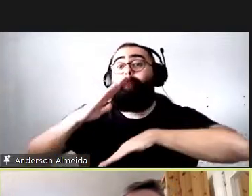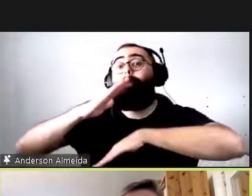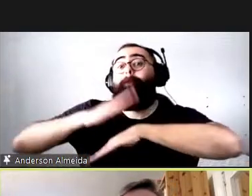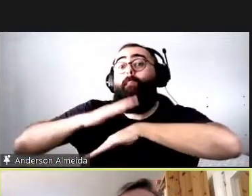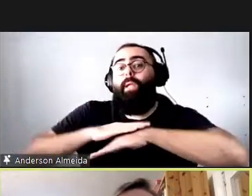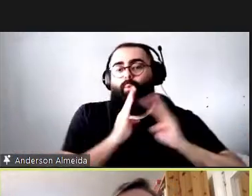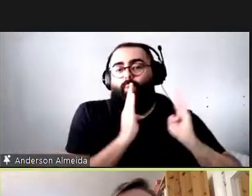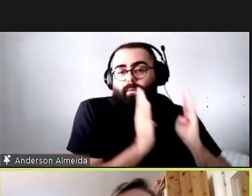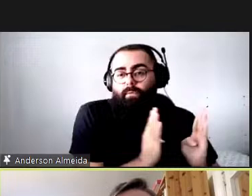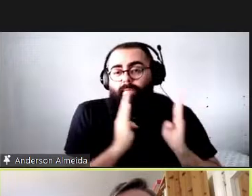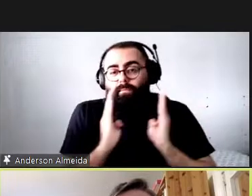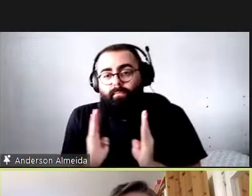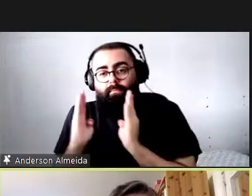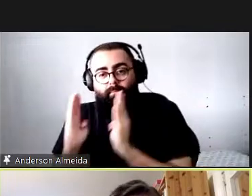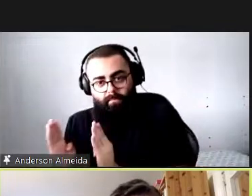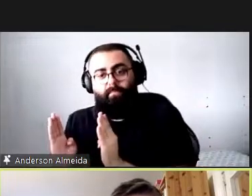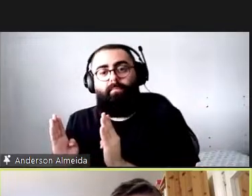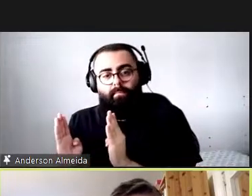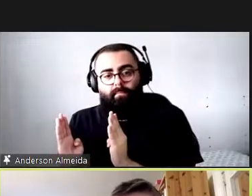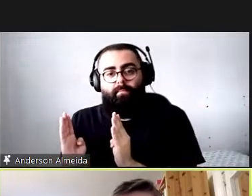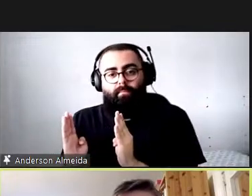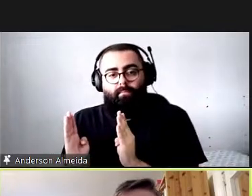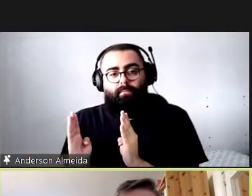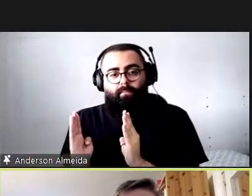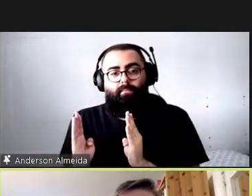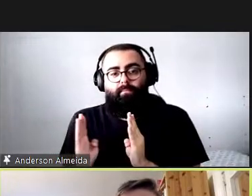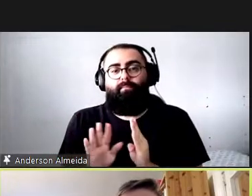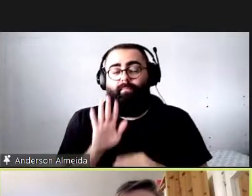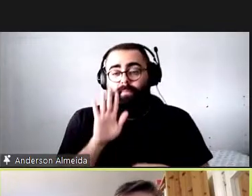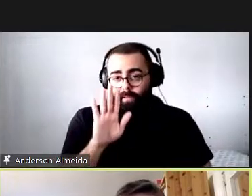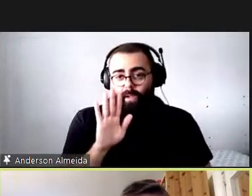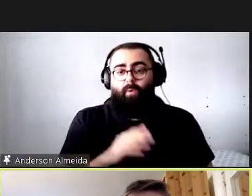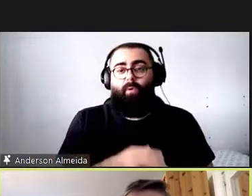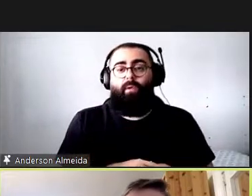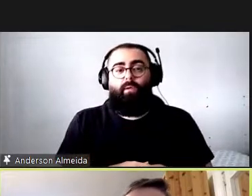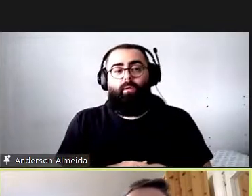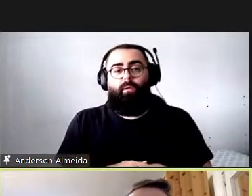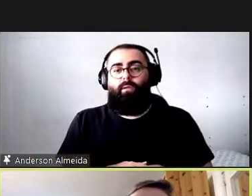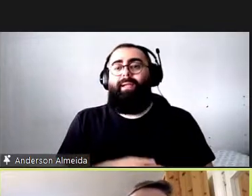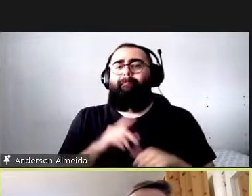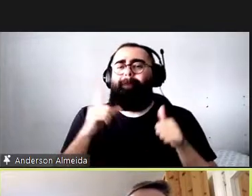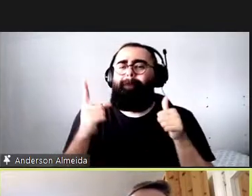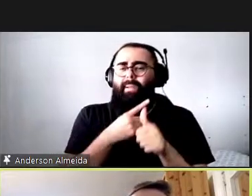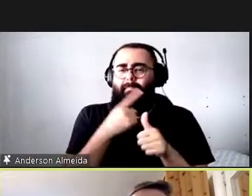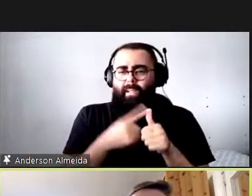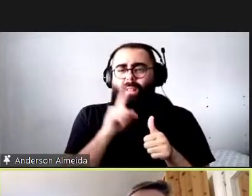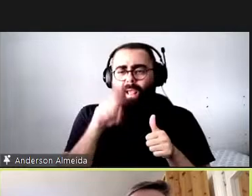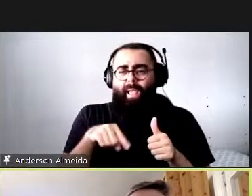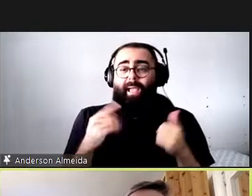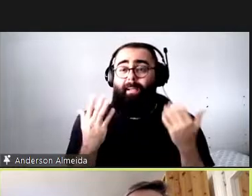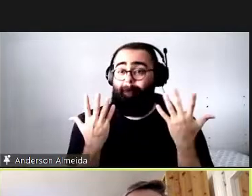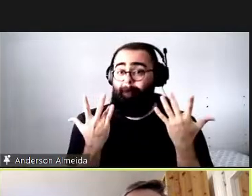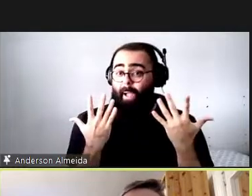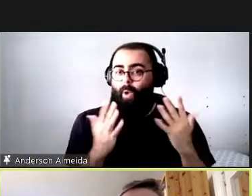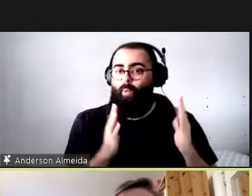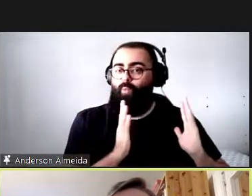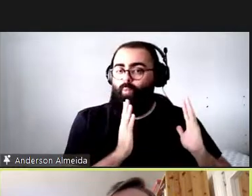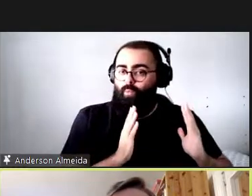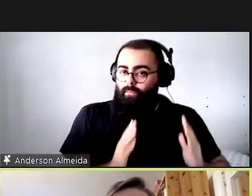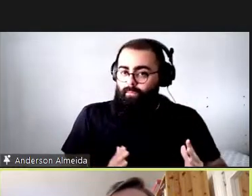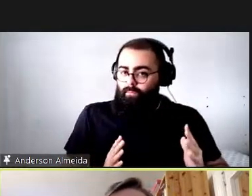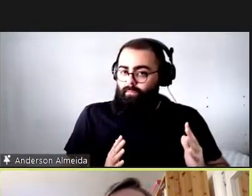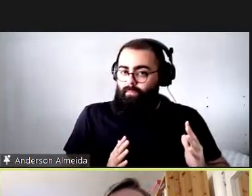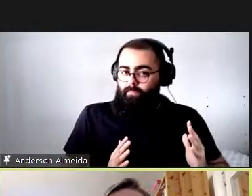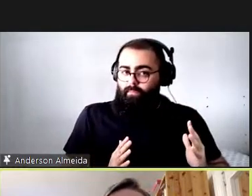a plateau where the hand more or less stays in place, and then a